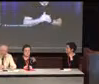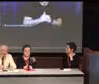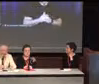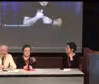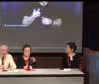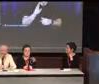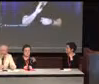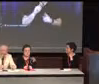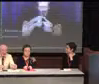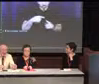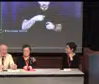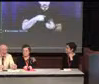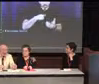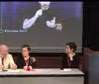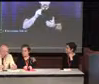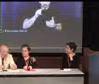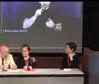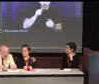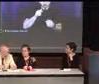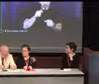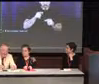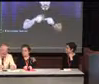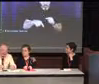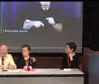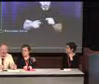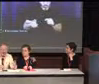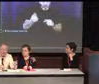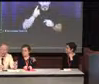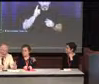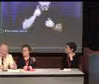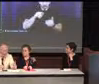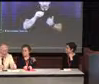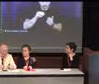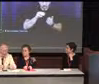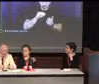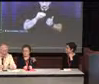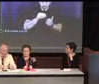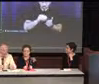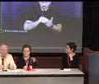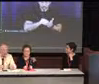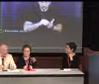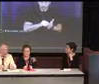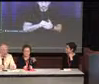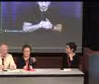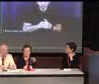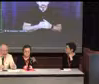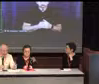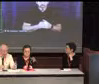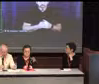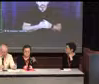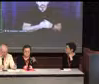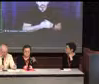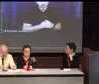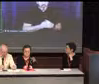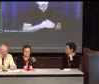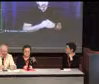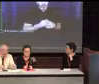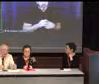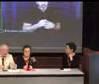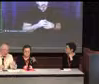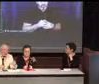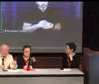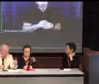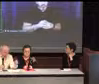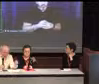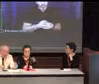only take some notes, and it was horrible what I mean communication